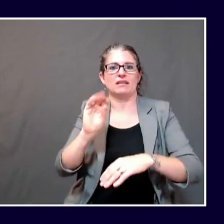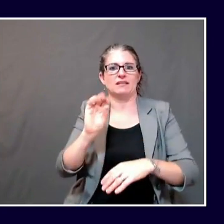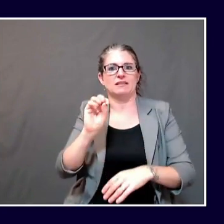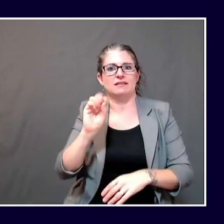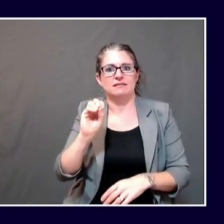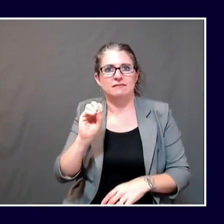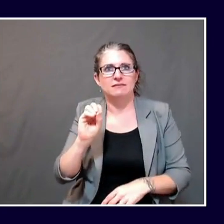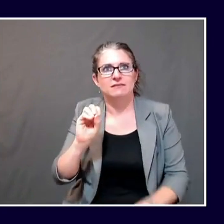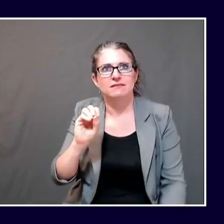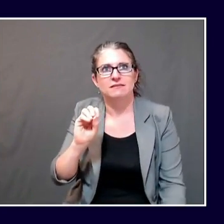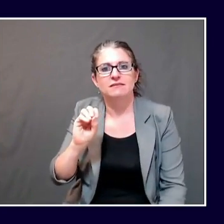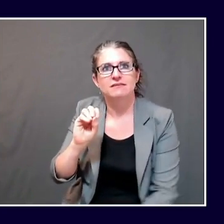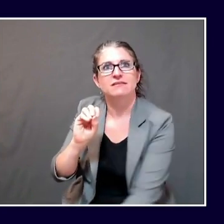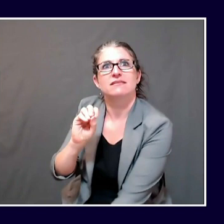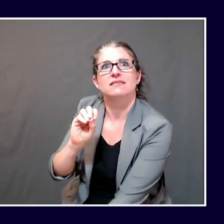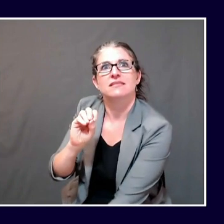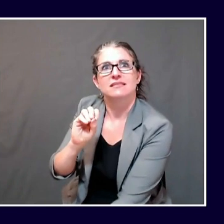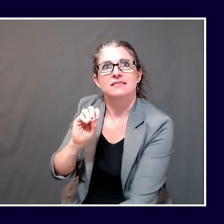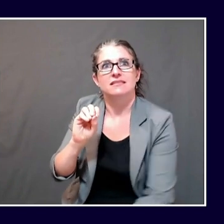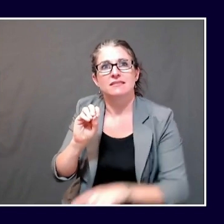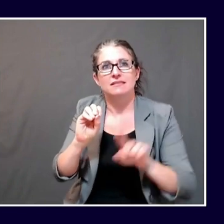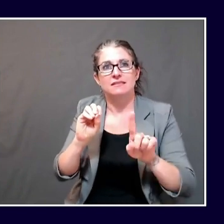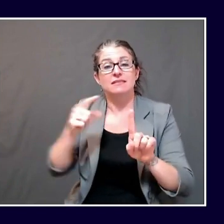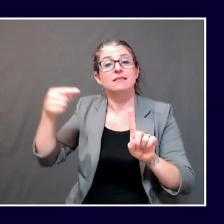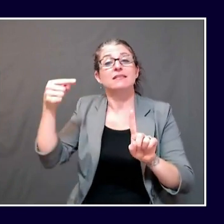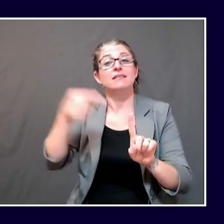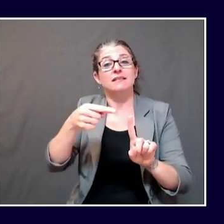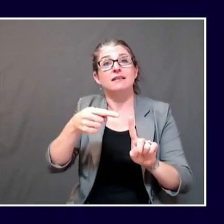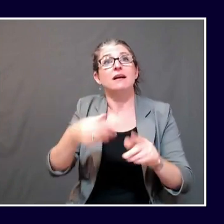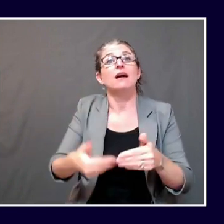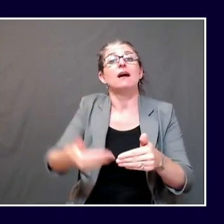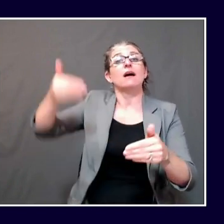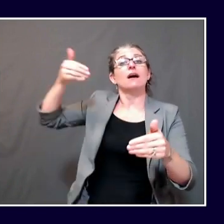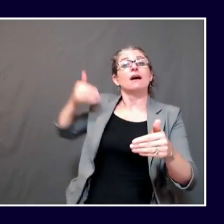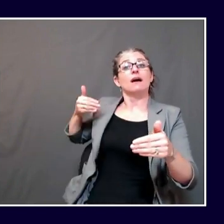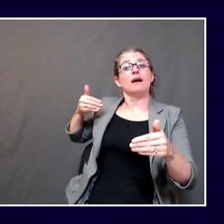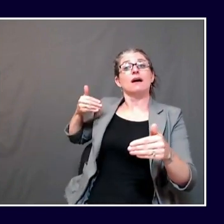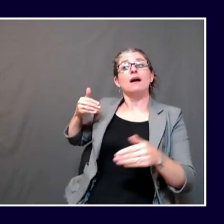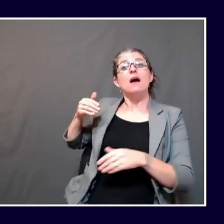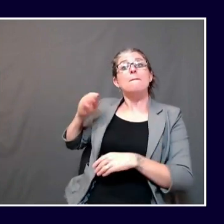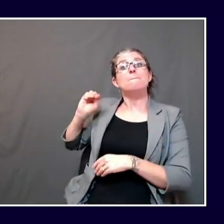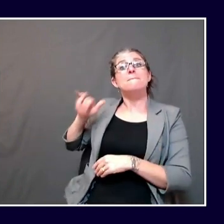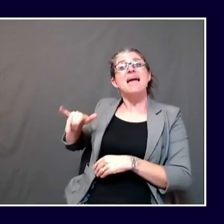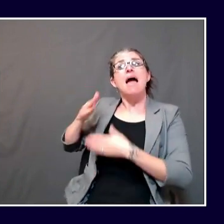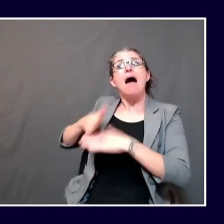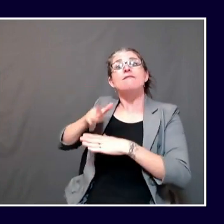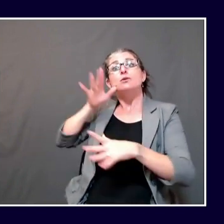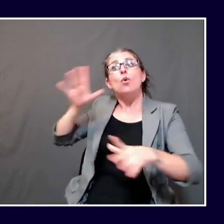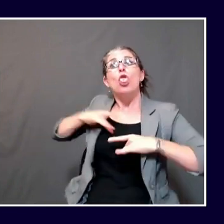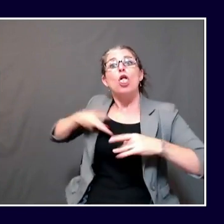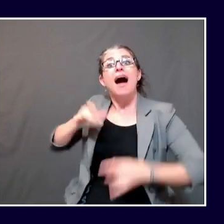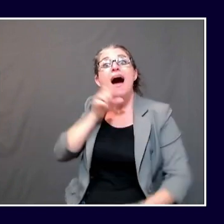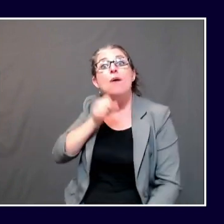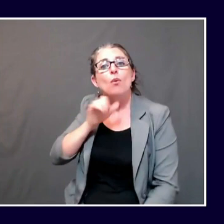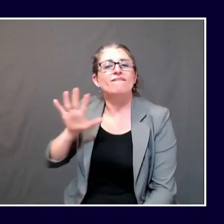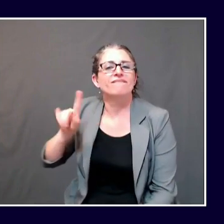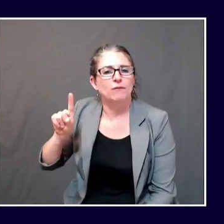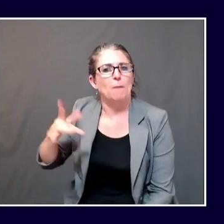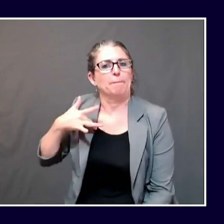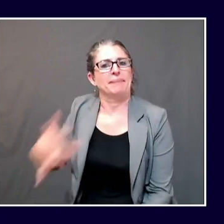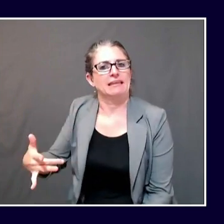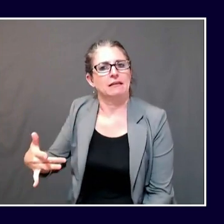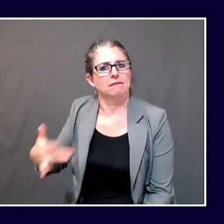What that means is that in recent weeks, younger individuals in Maine are being affected by